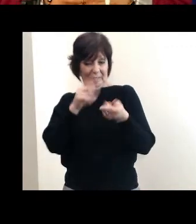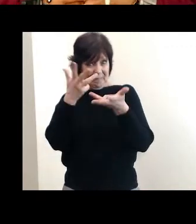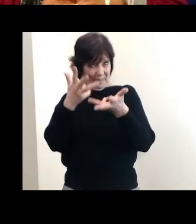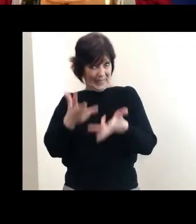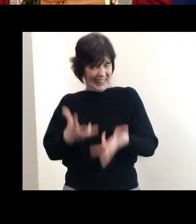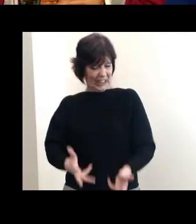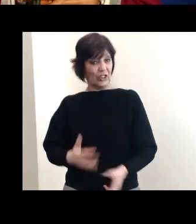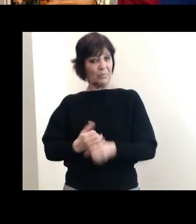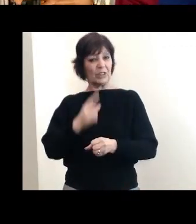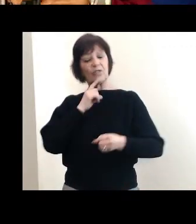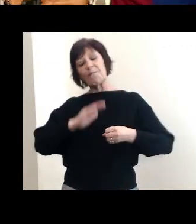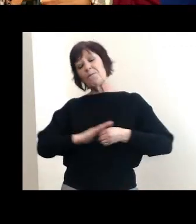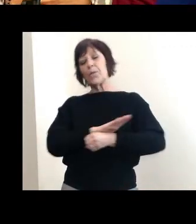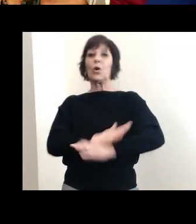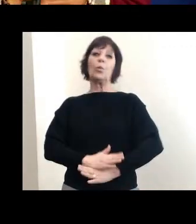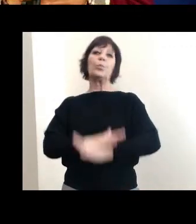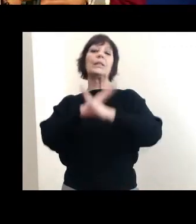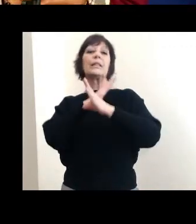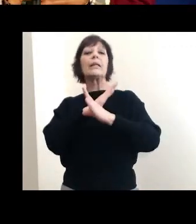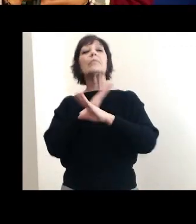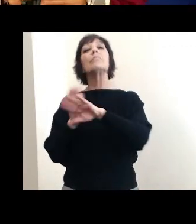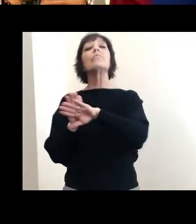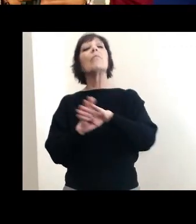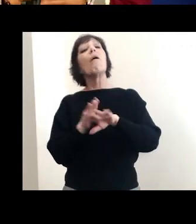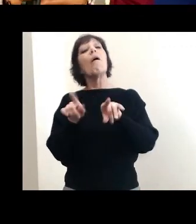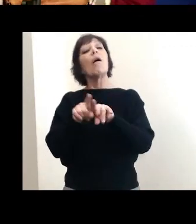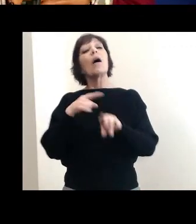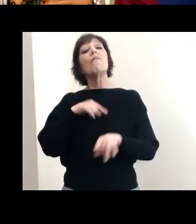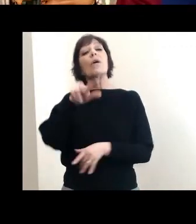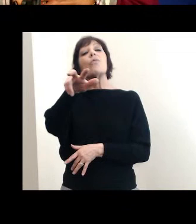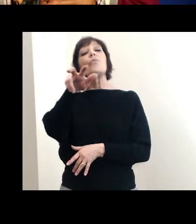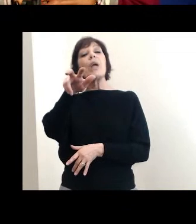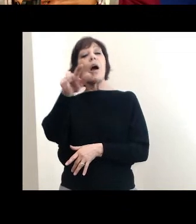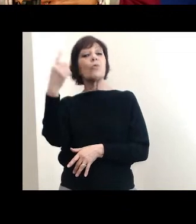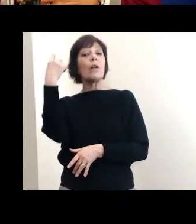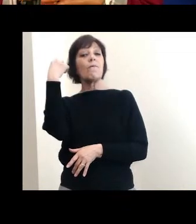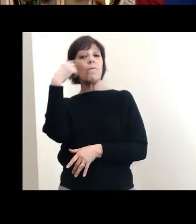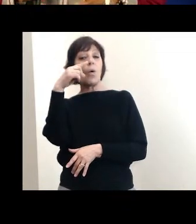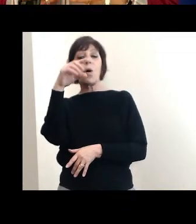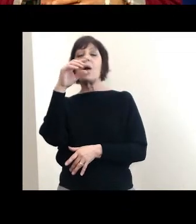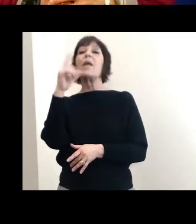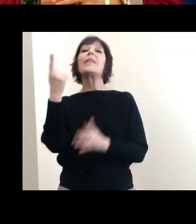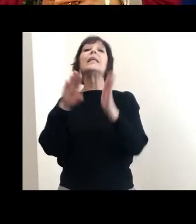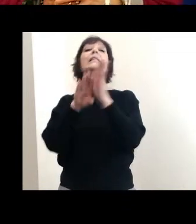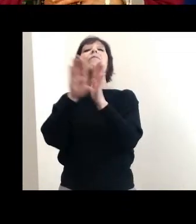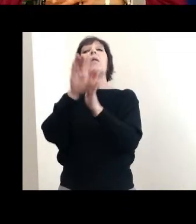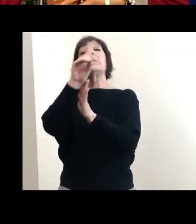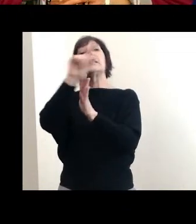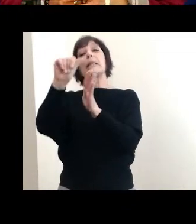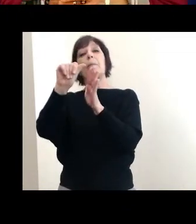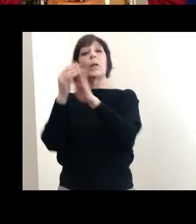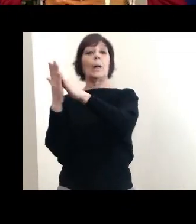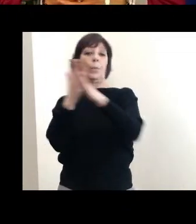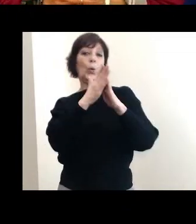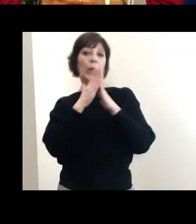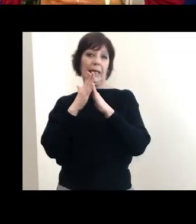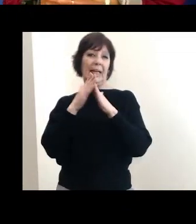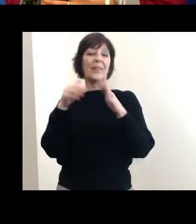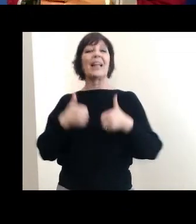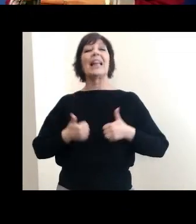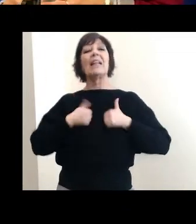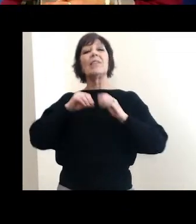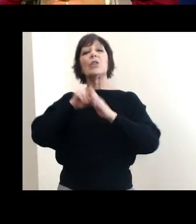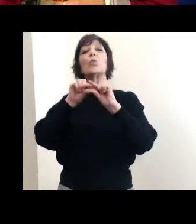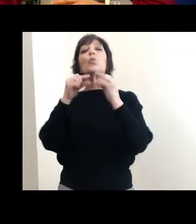they're fully protected. And then we also have 300 doses for our developmentally disabled who live in